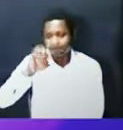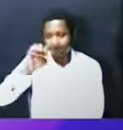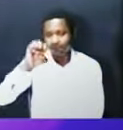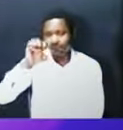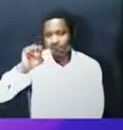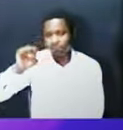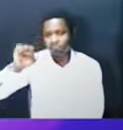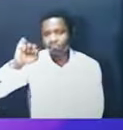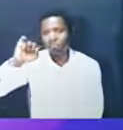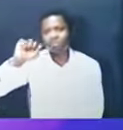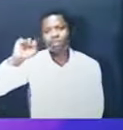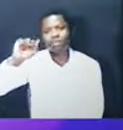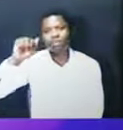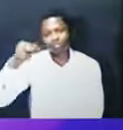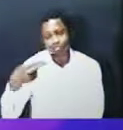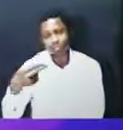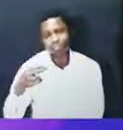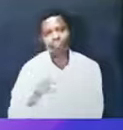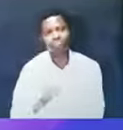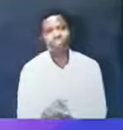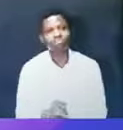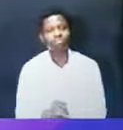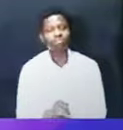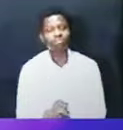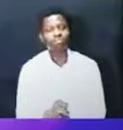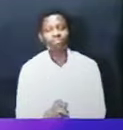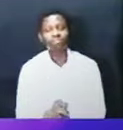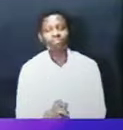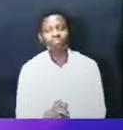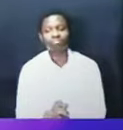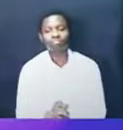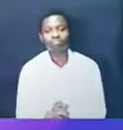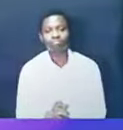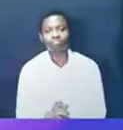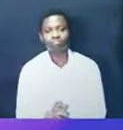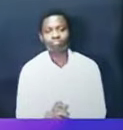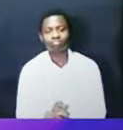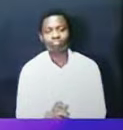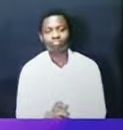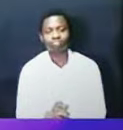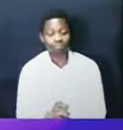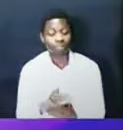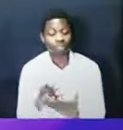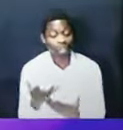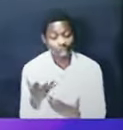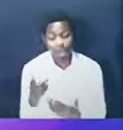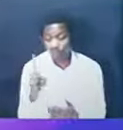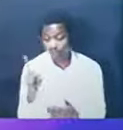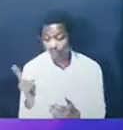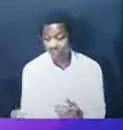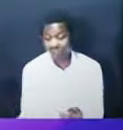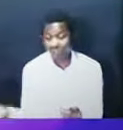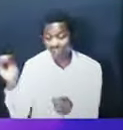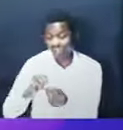But I want to add just a point to the outline we gave as to the impact of